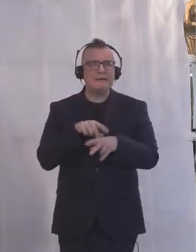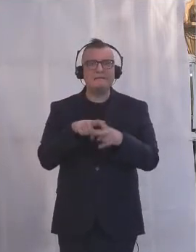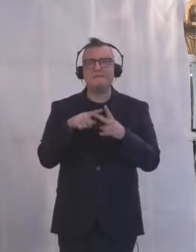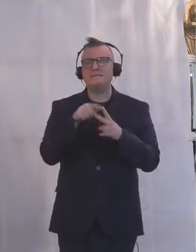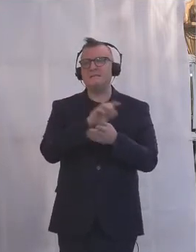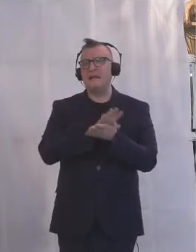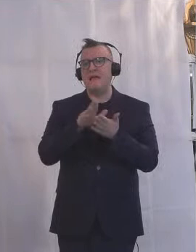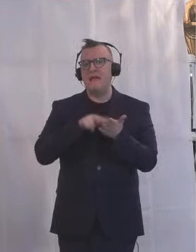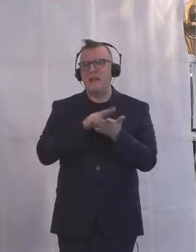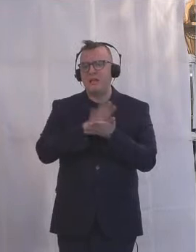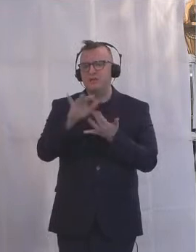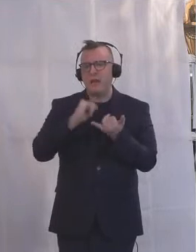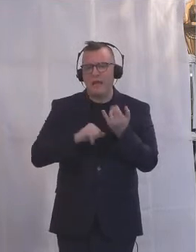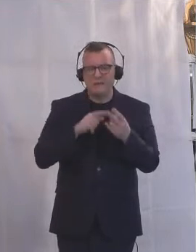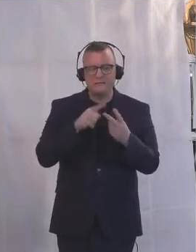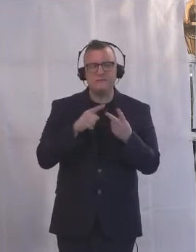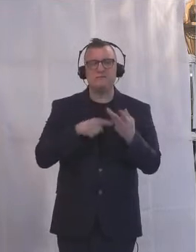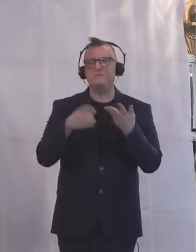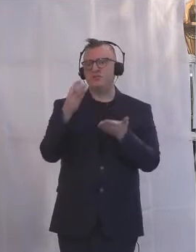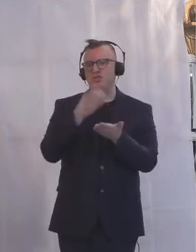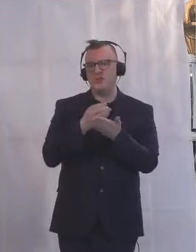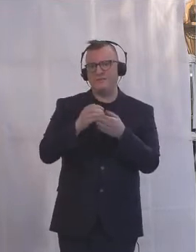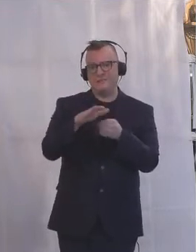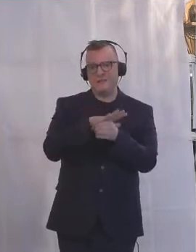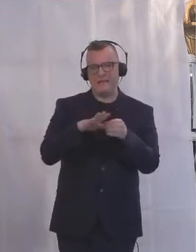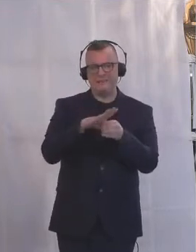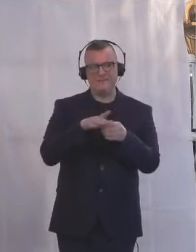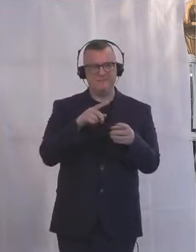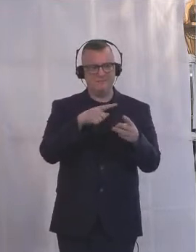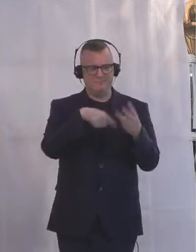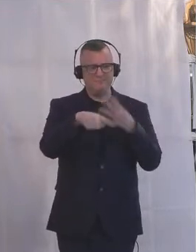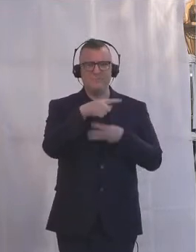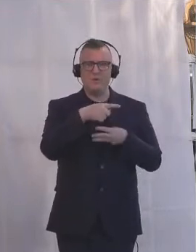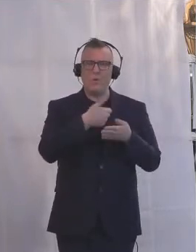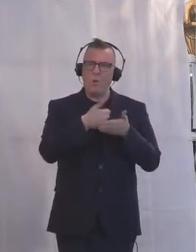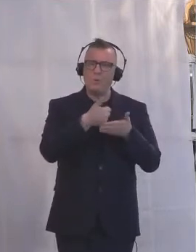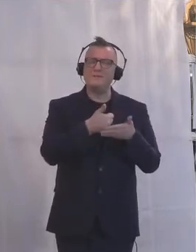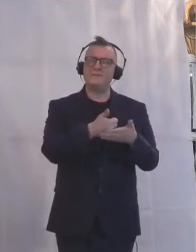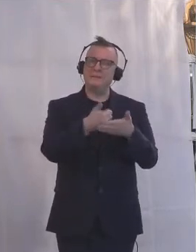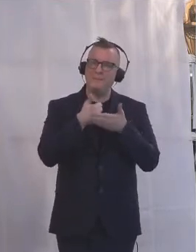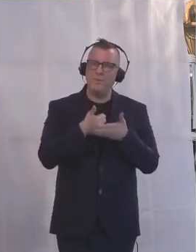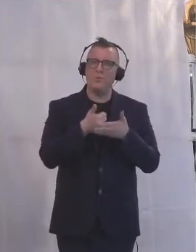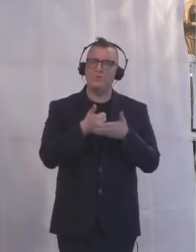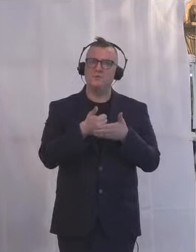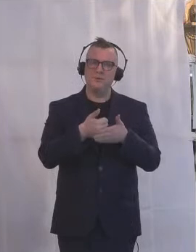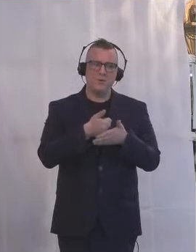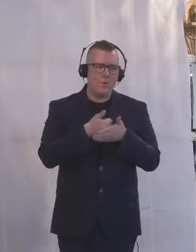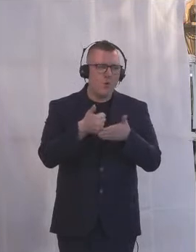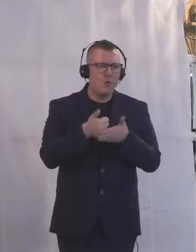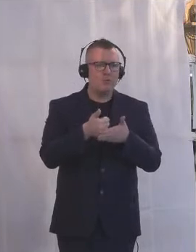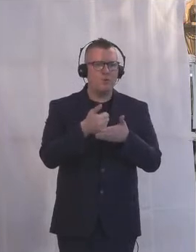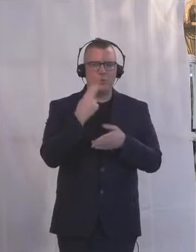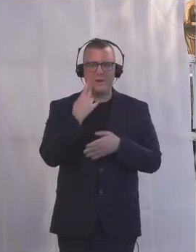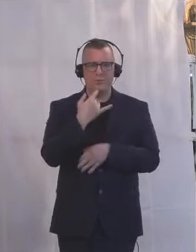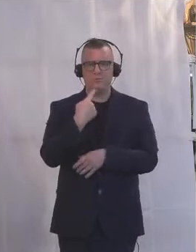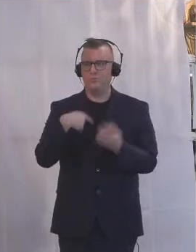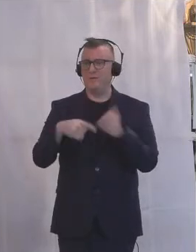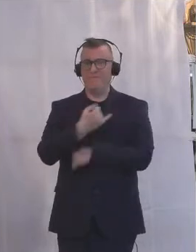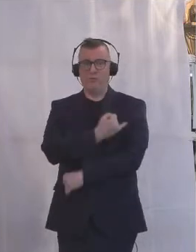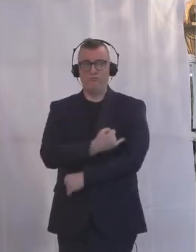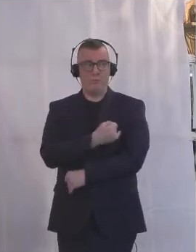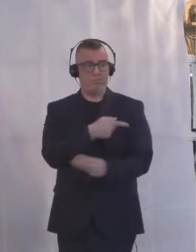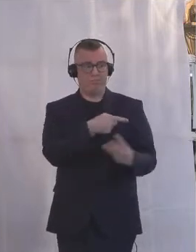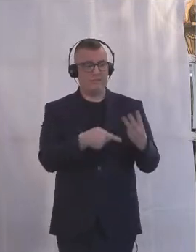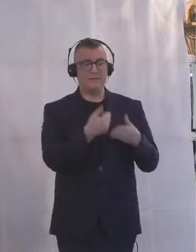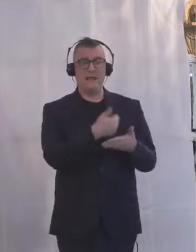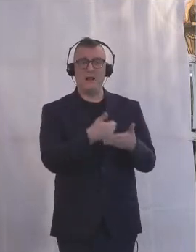within charities, they are working with us all of the time, and they are helping us at our most vulnerable and helping our